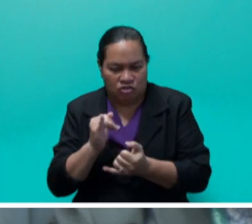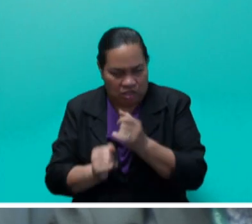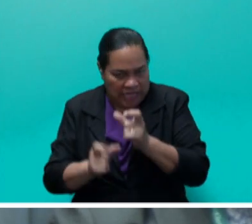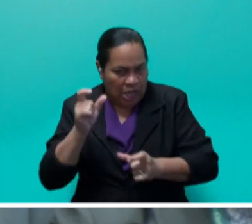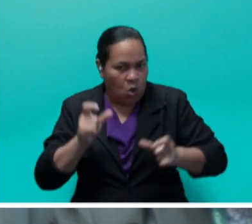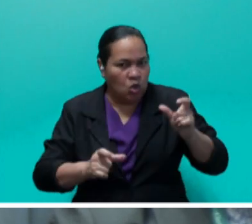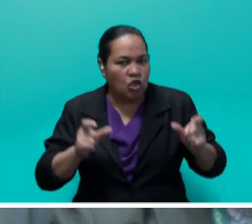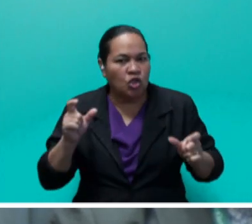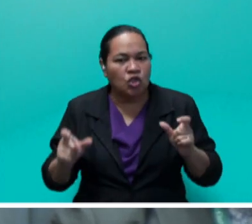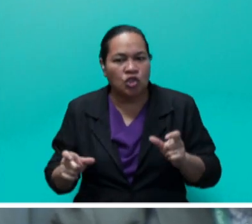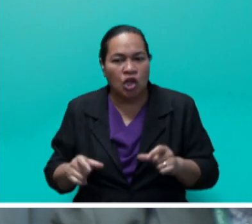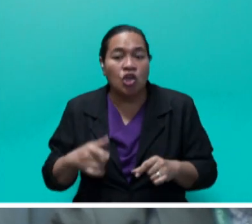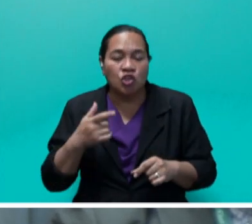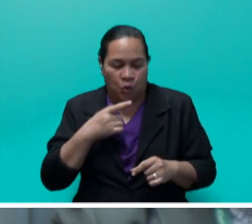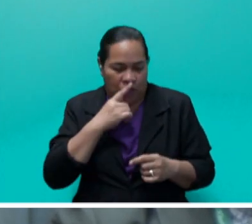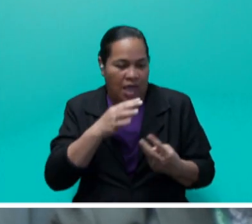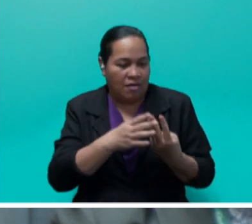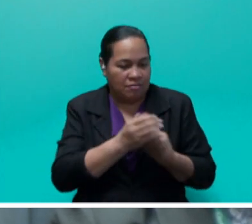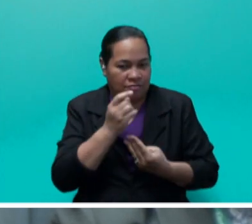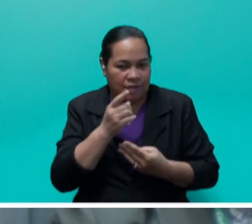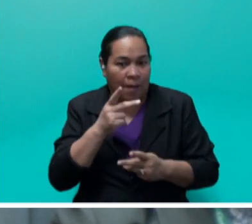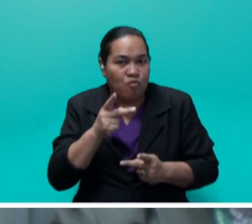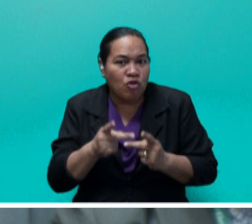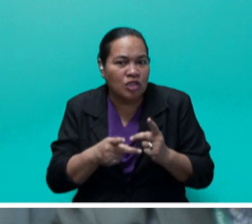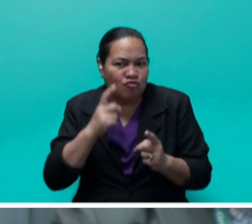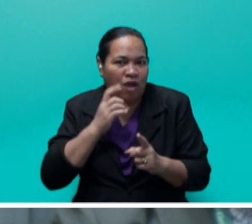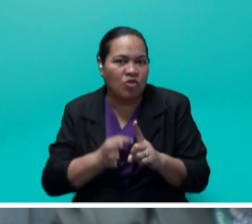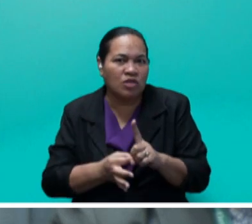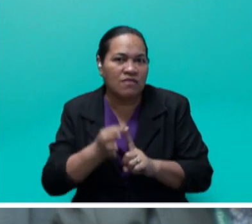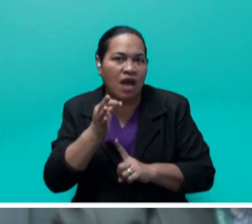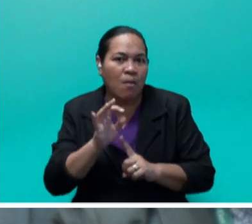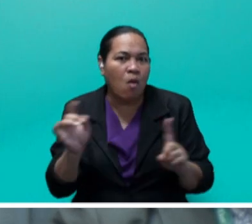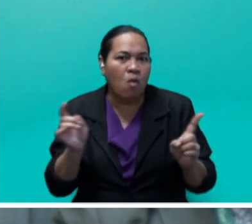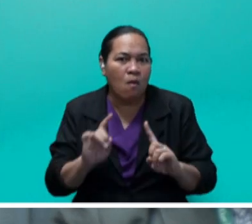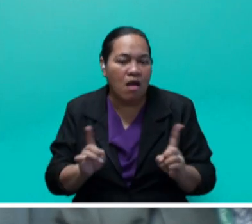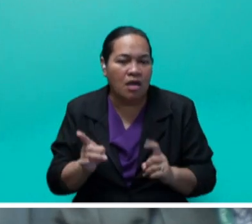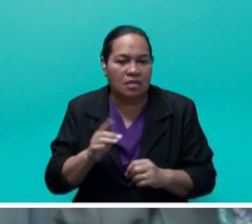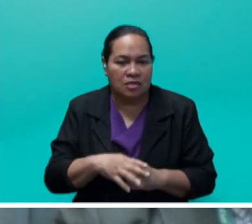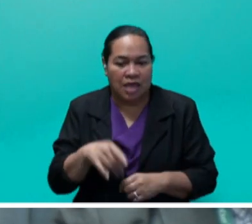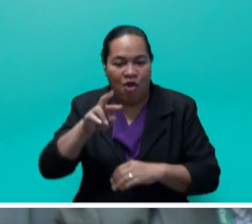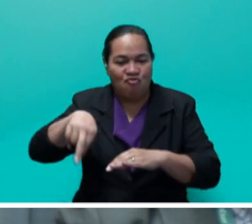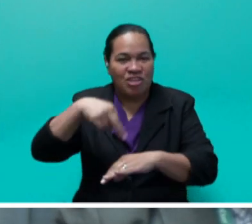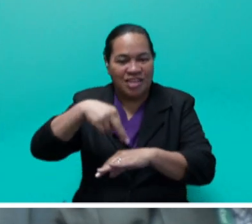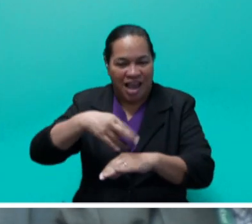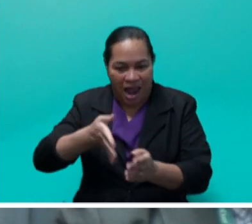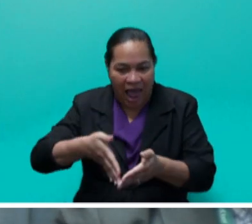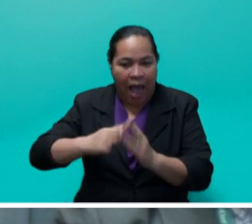to meet this coalition government's process to develop Fiji as a regional hub